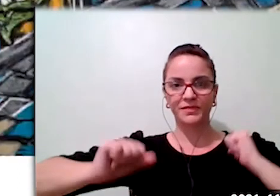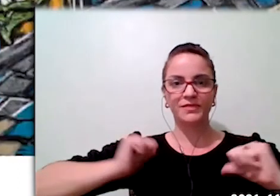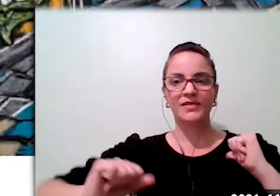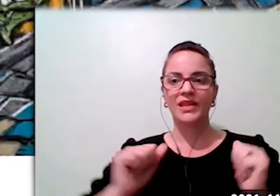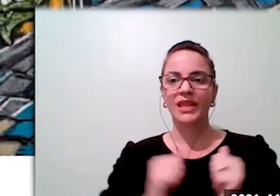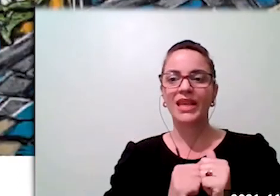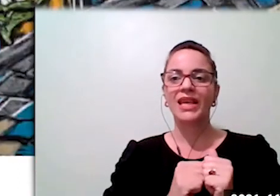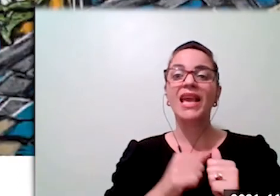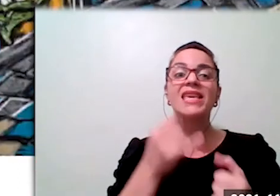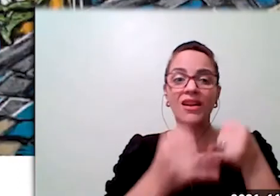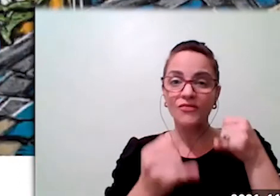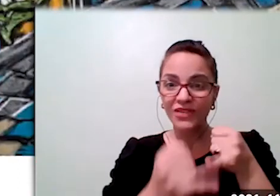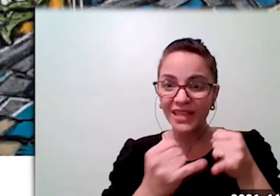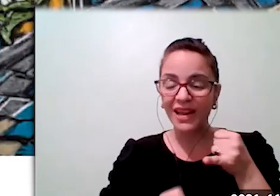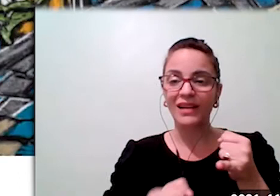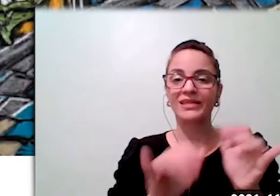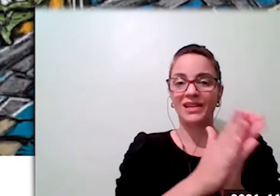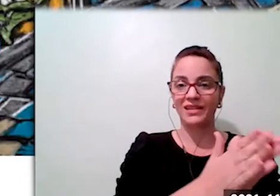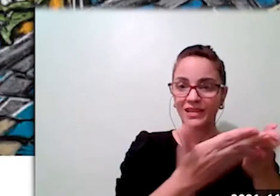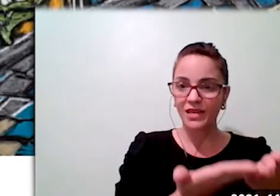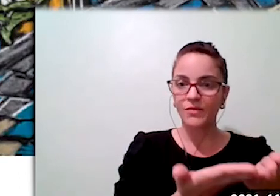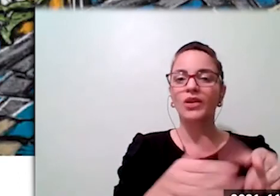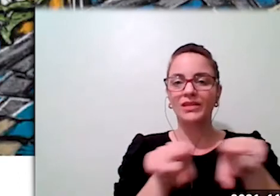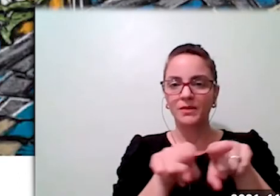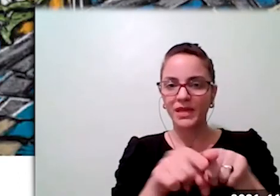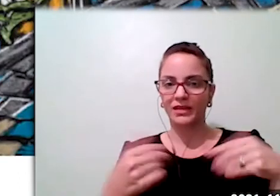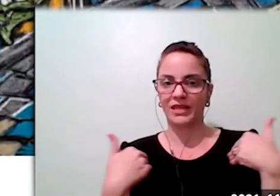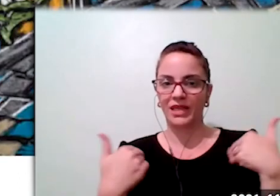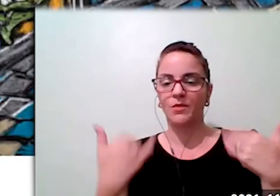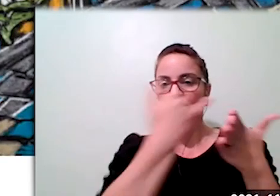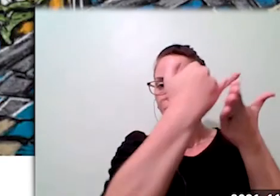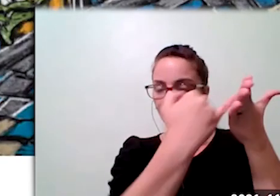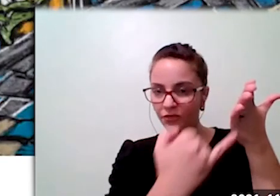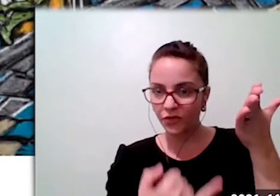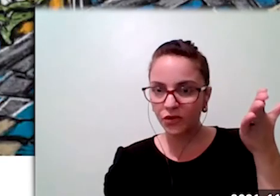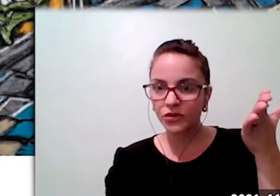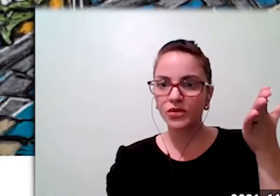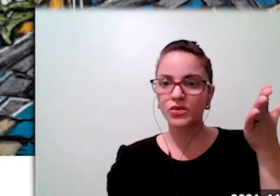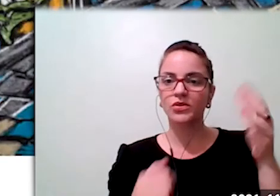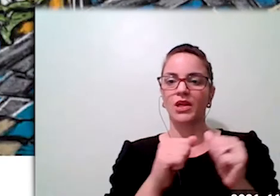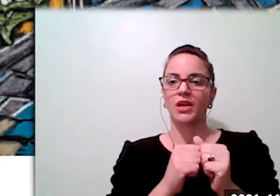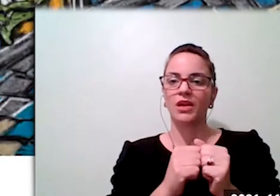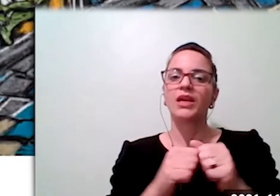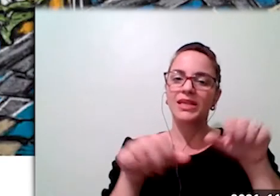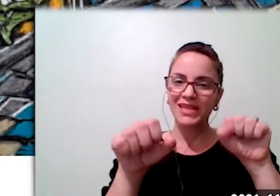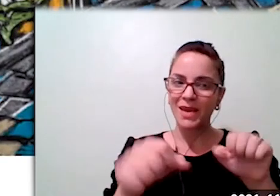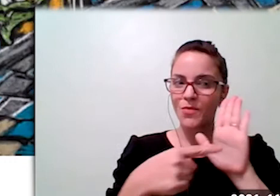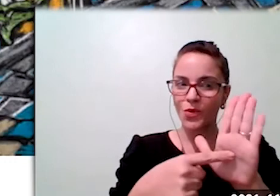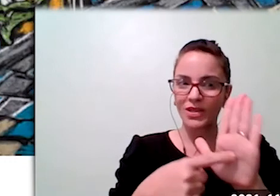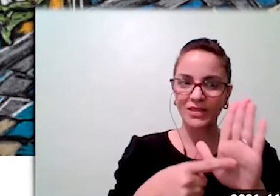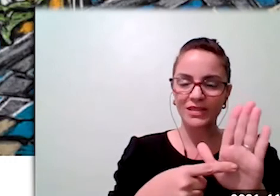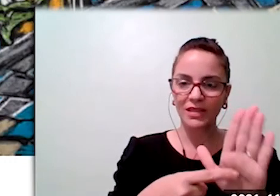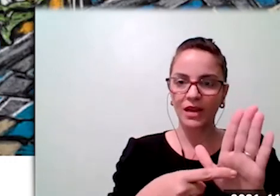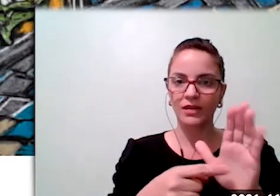And at the end of the publication, there's a section of drawings of San Juan generated by young artists